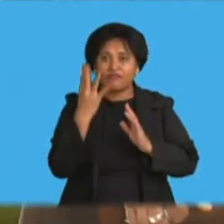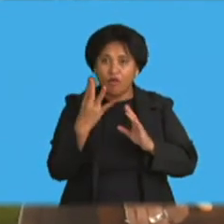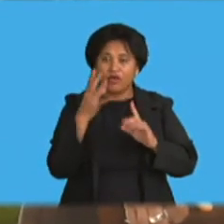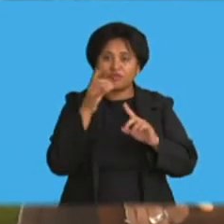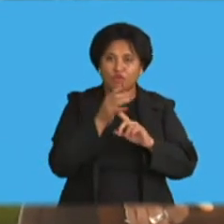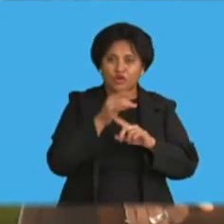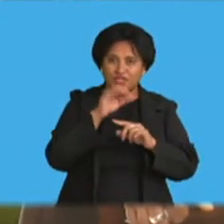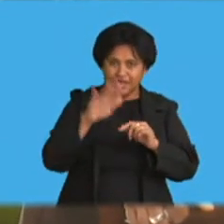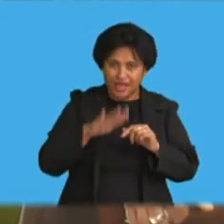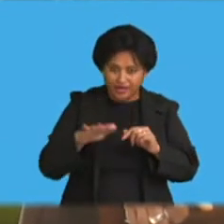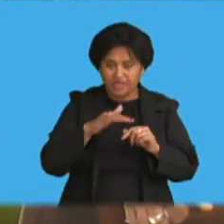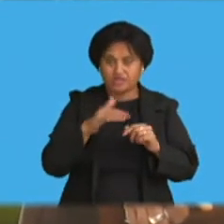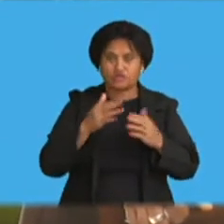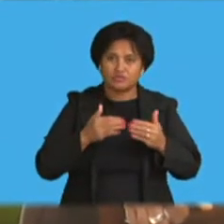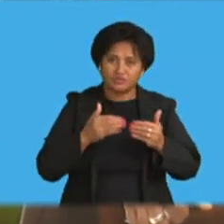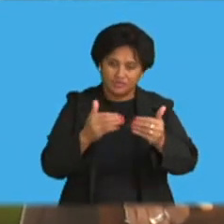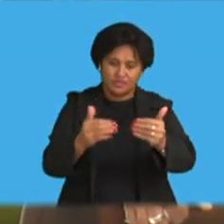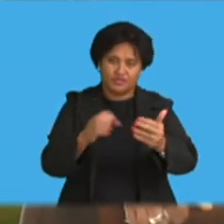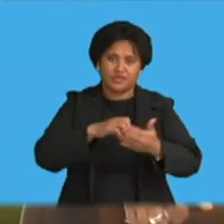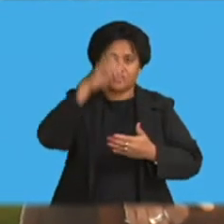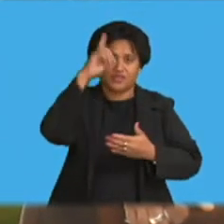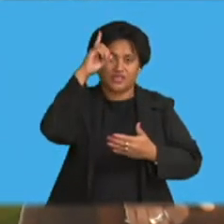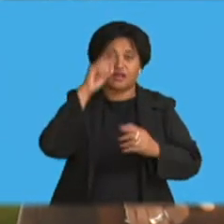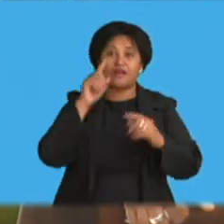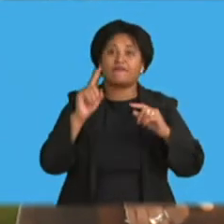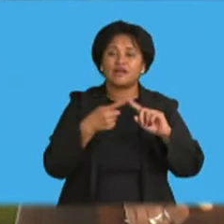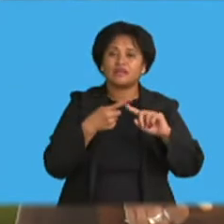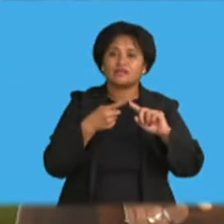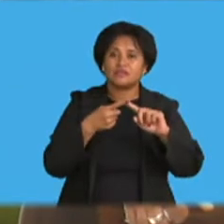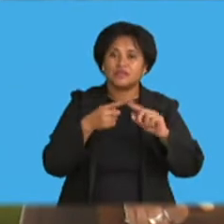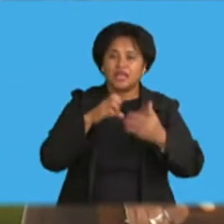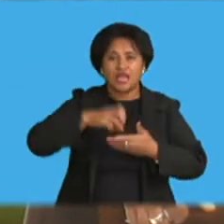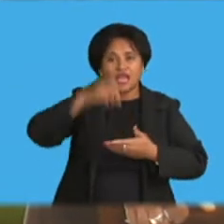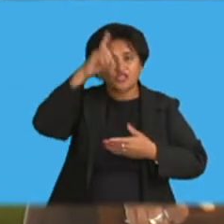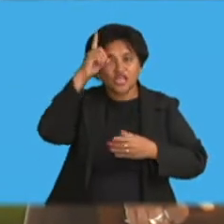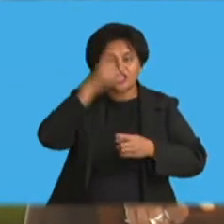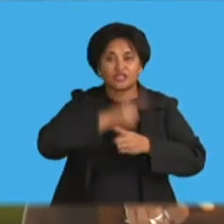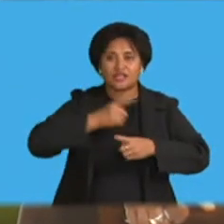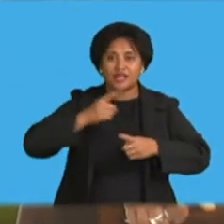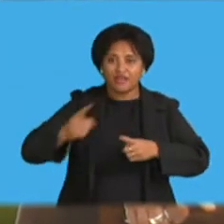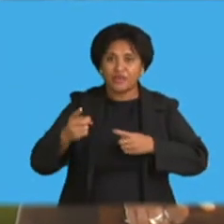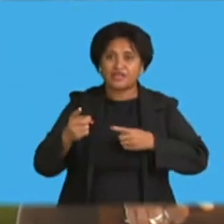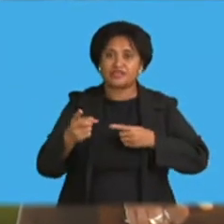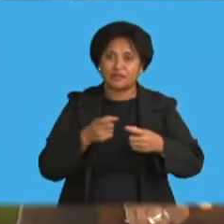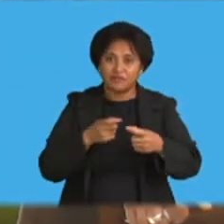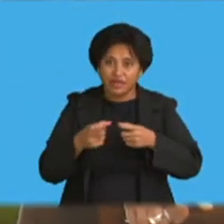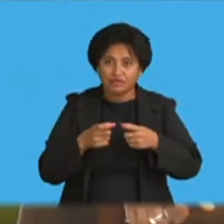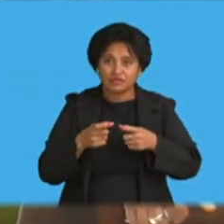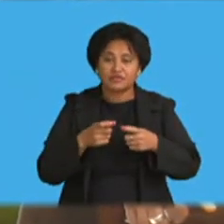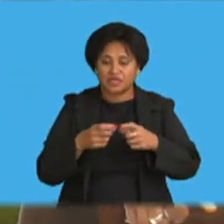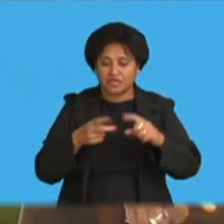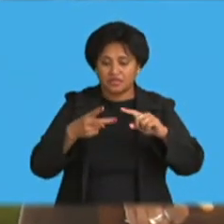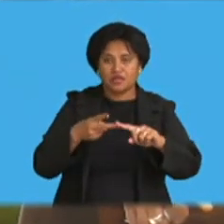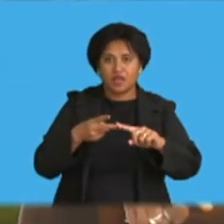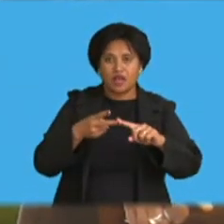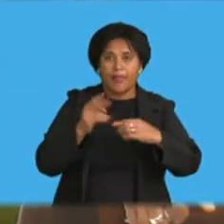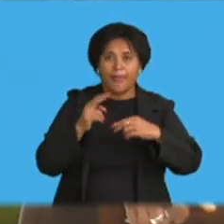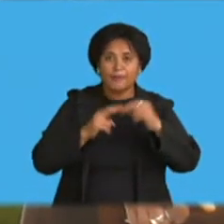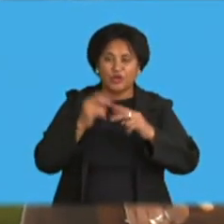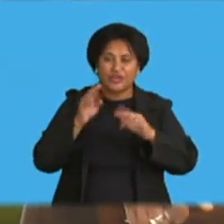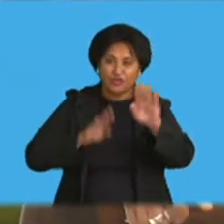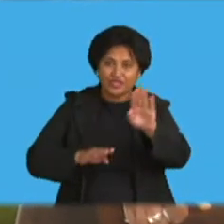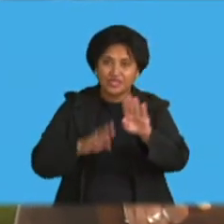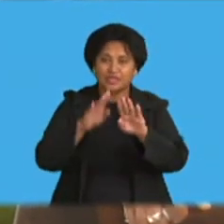in moving education forward throughout the Commonwealth. Firstly, education governance and management. Secondly, building resilience through